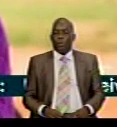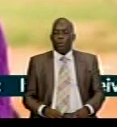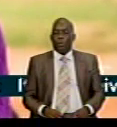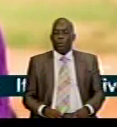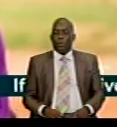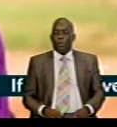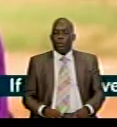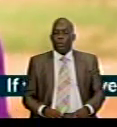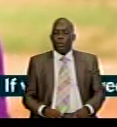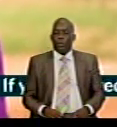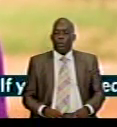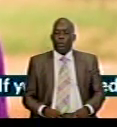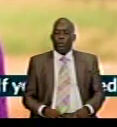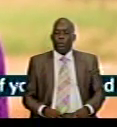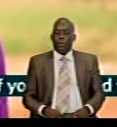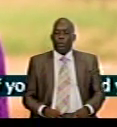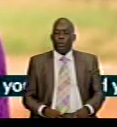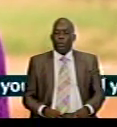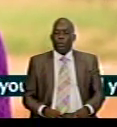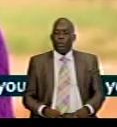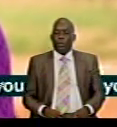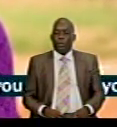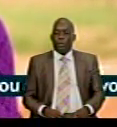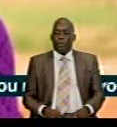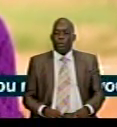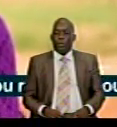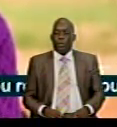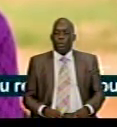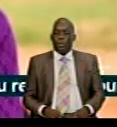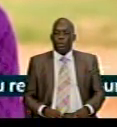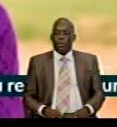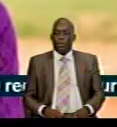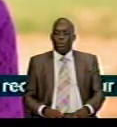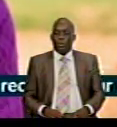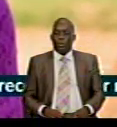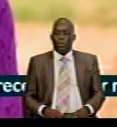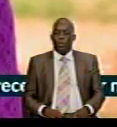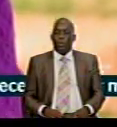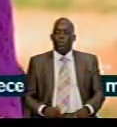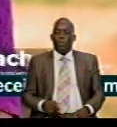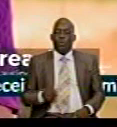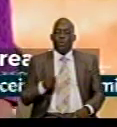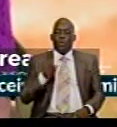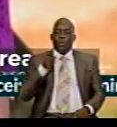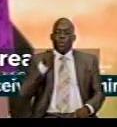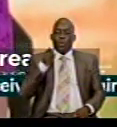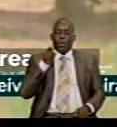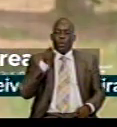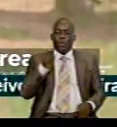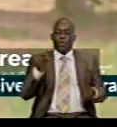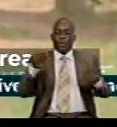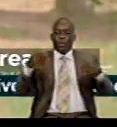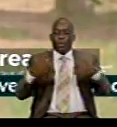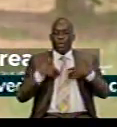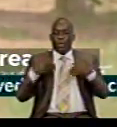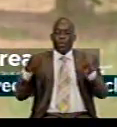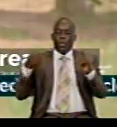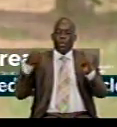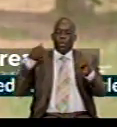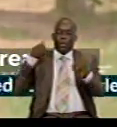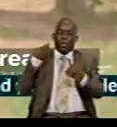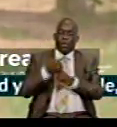My name is Edith Preacher. 47 years ago, I had an accident and I was treated in the